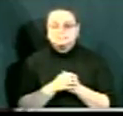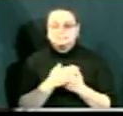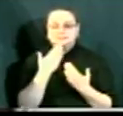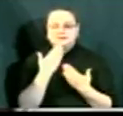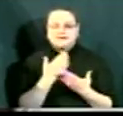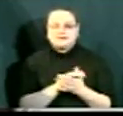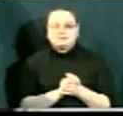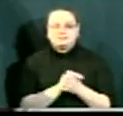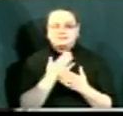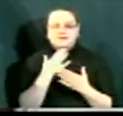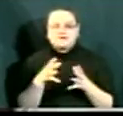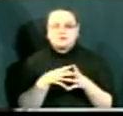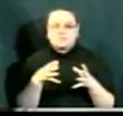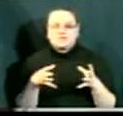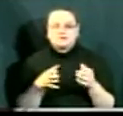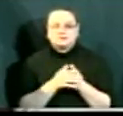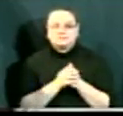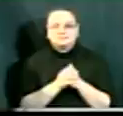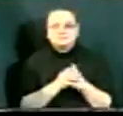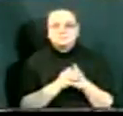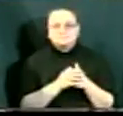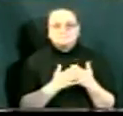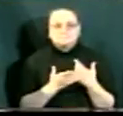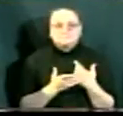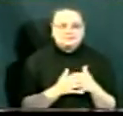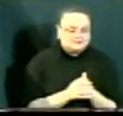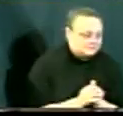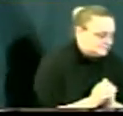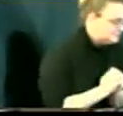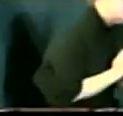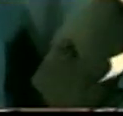you. Thank you so much.